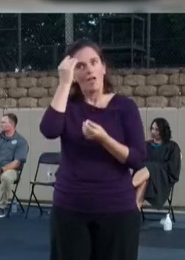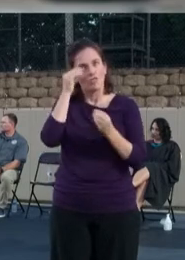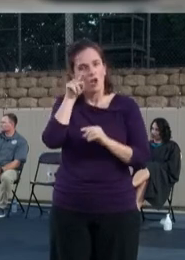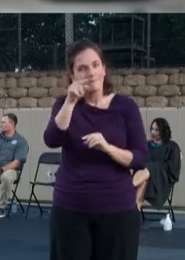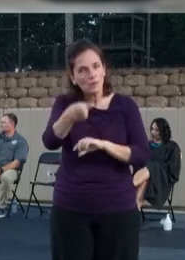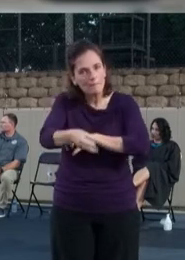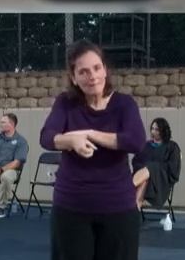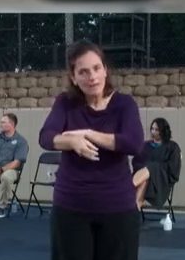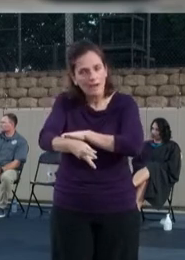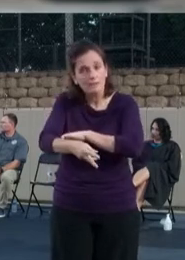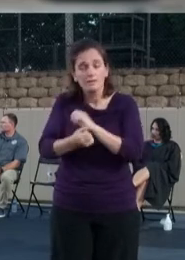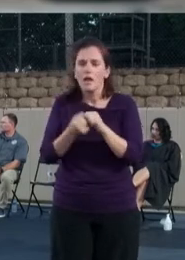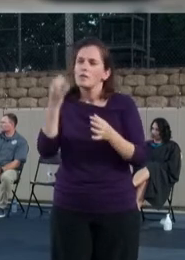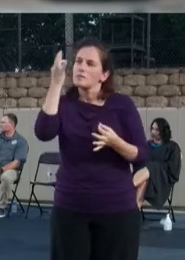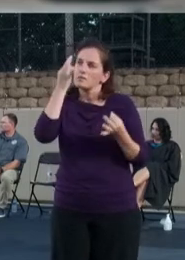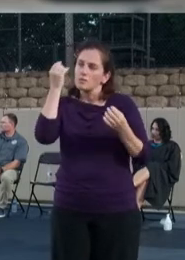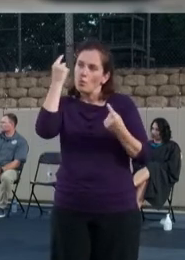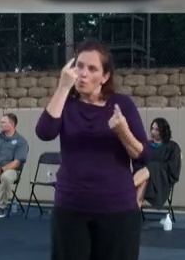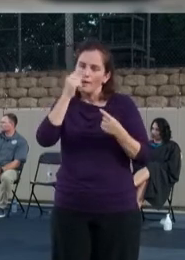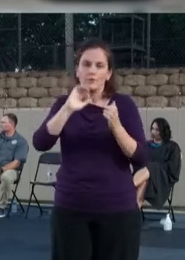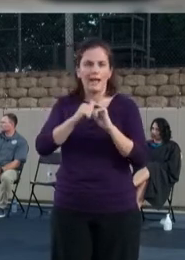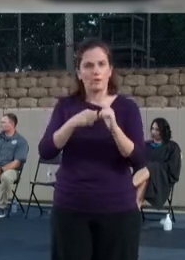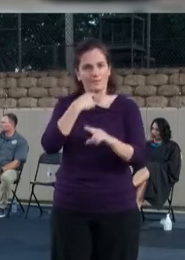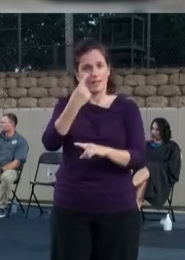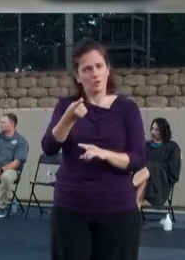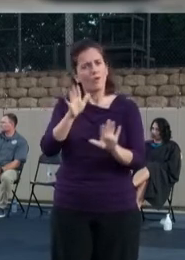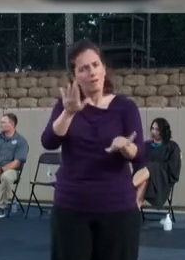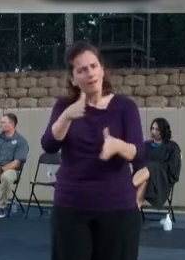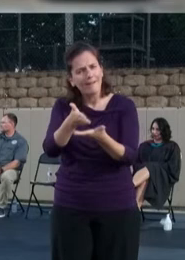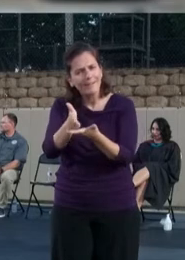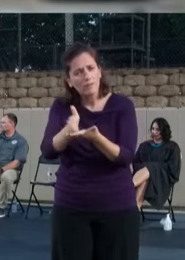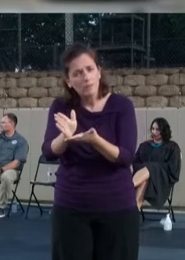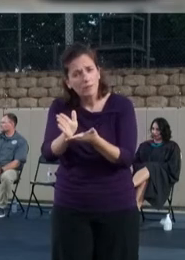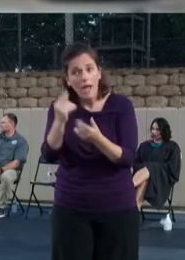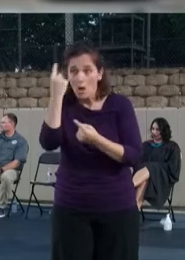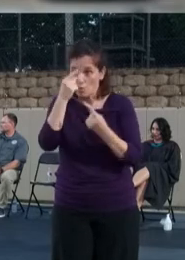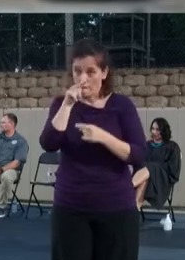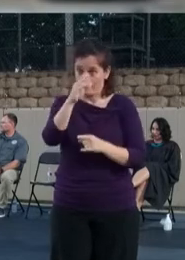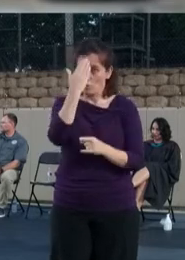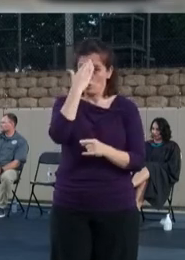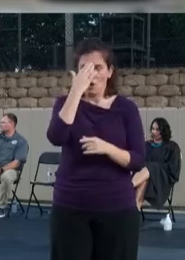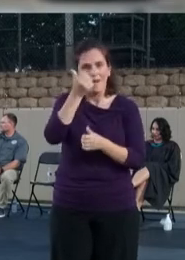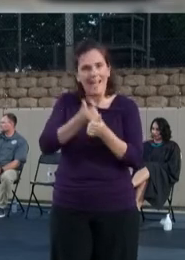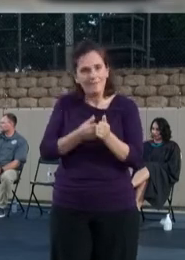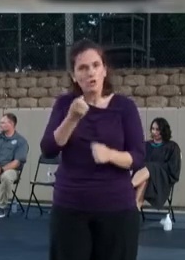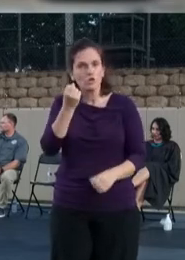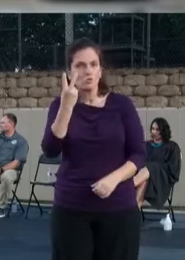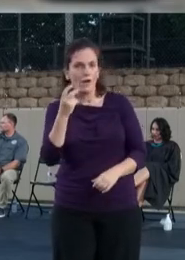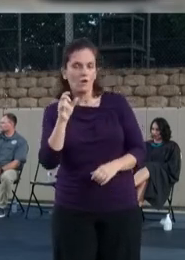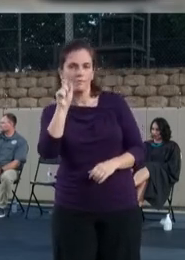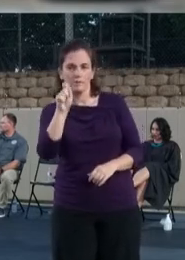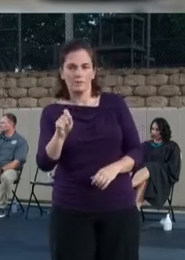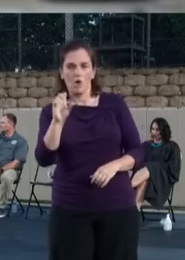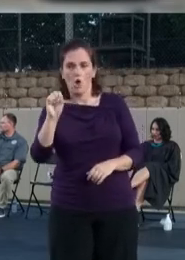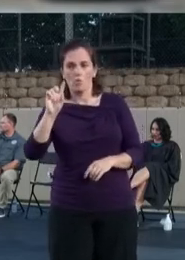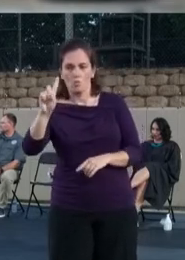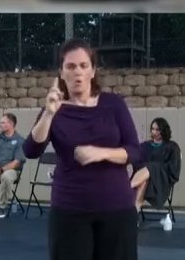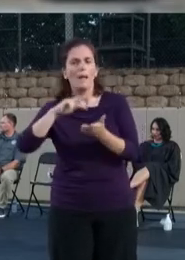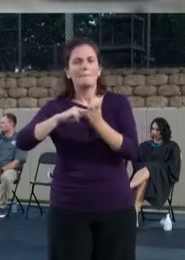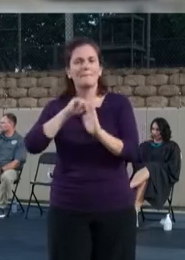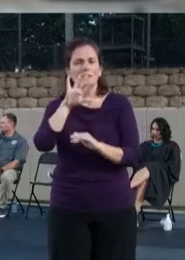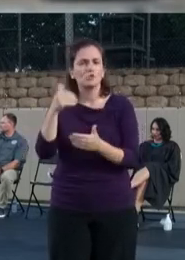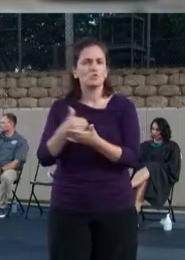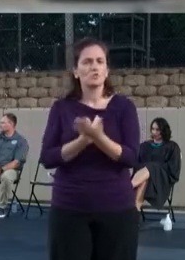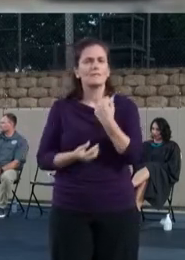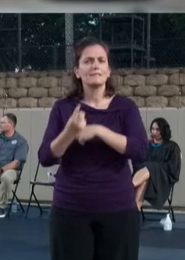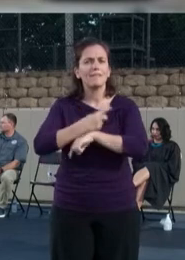I wondered how to tell you it would be okay. I wondered if you knew that every 1201 could bring a brighter day. I wonder if you saw